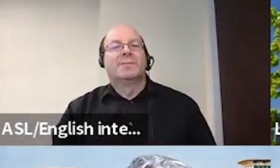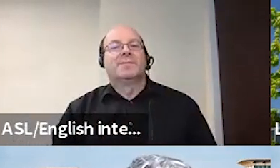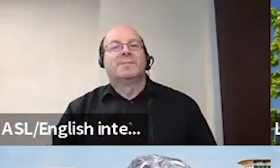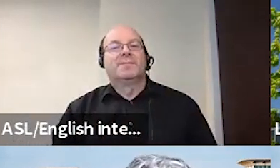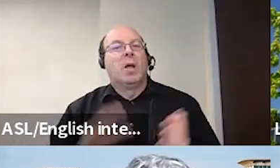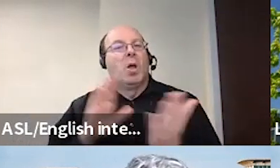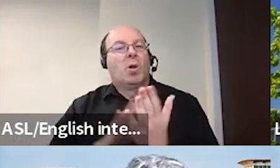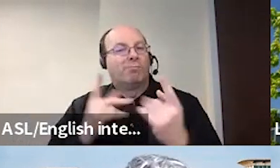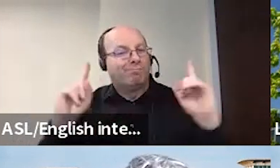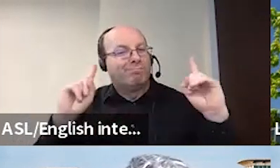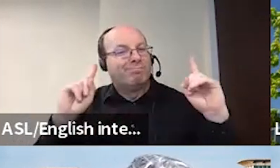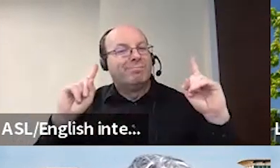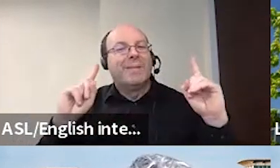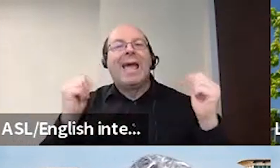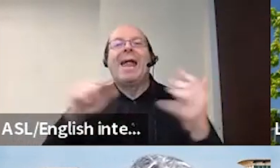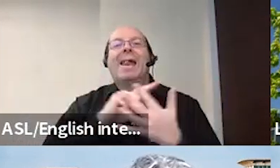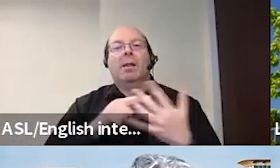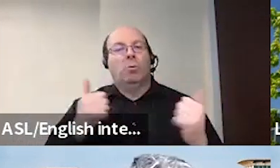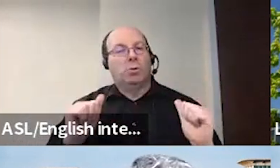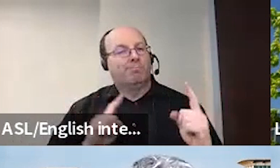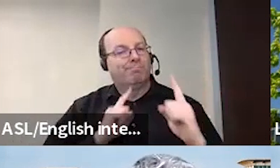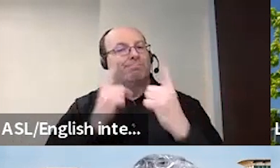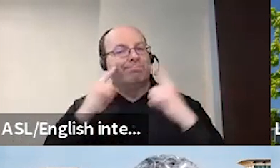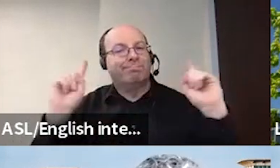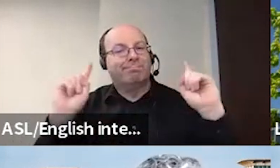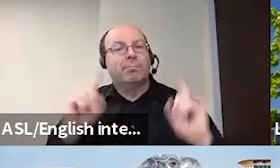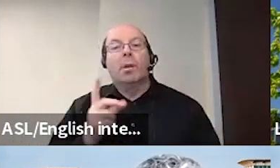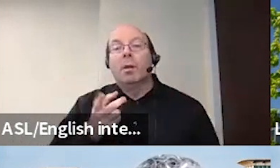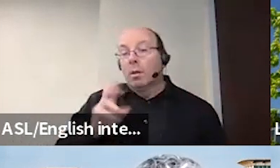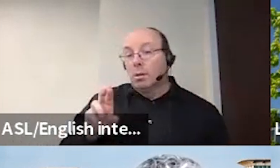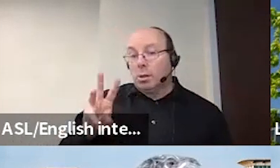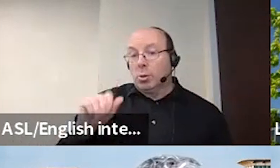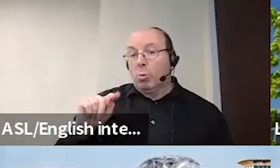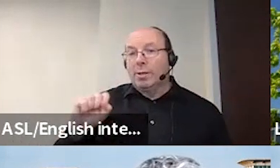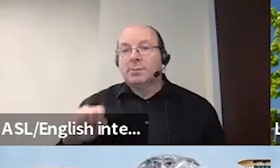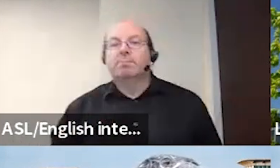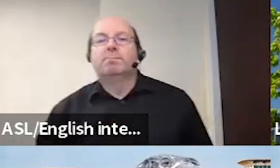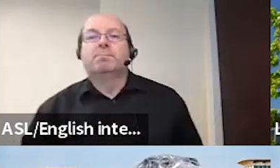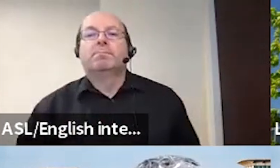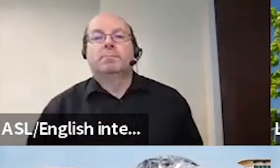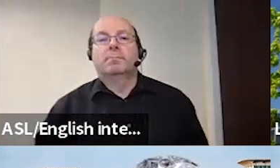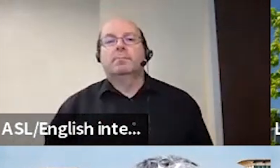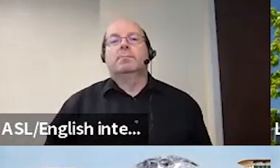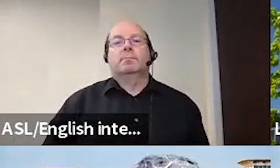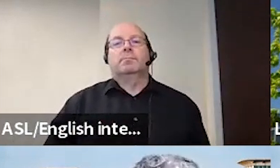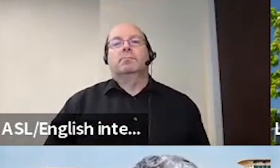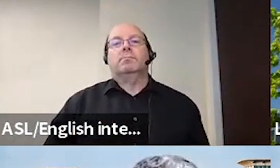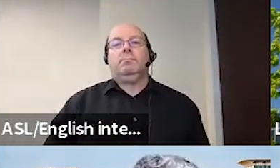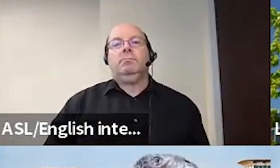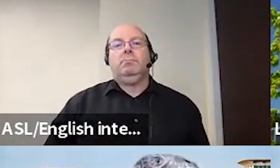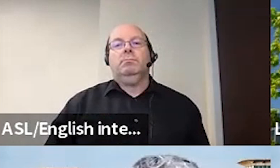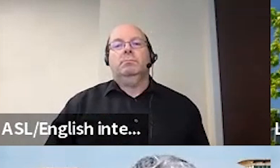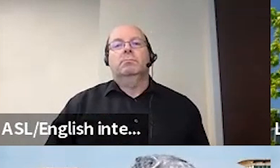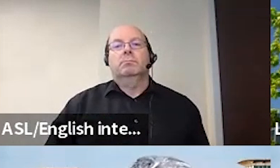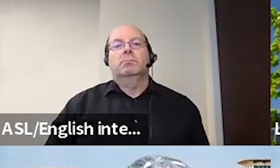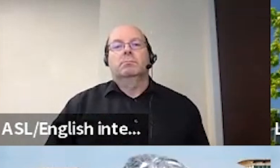to accomplish. Thank you. Dr. Watts? Well, I think is, you can tell we want you to be as